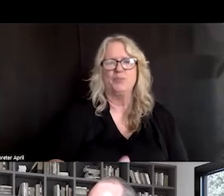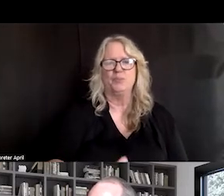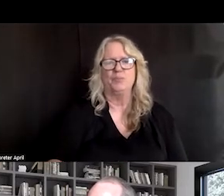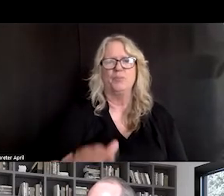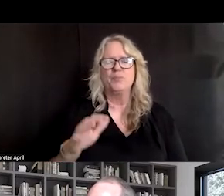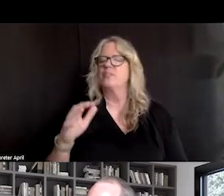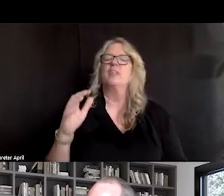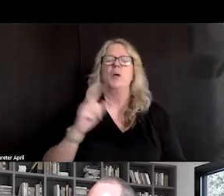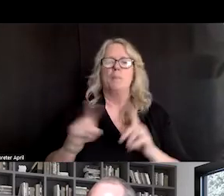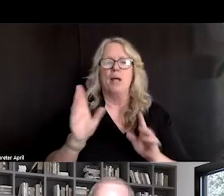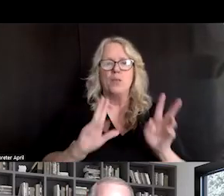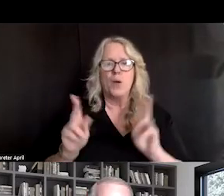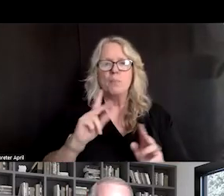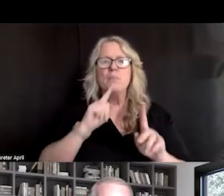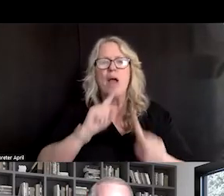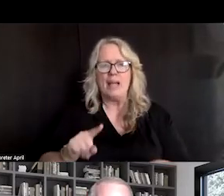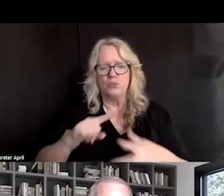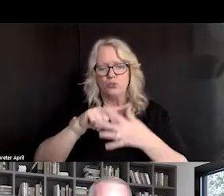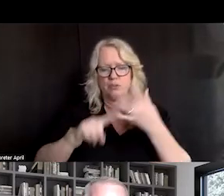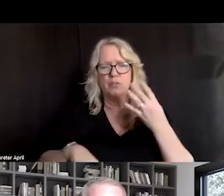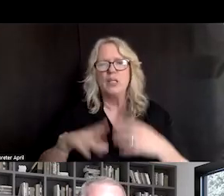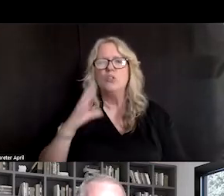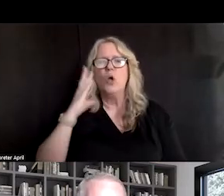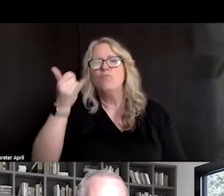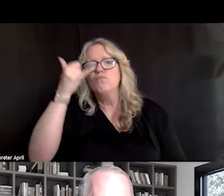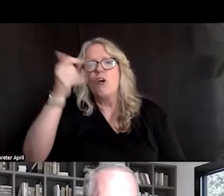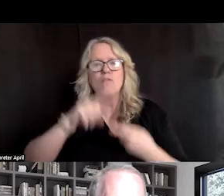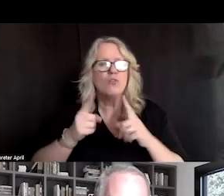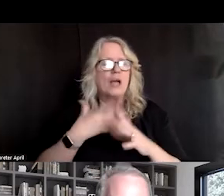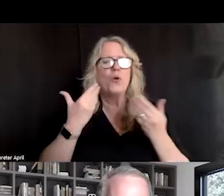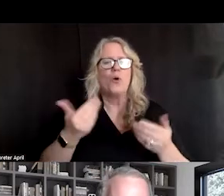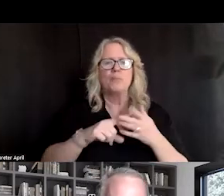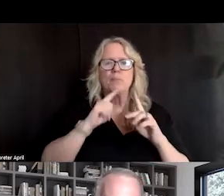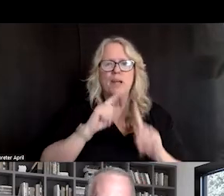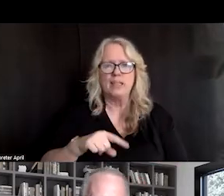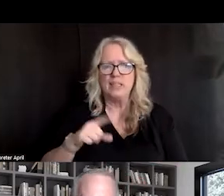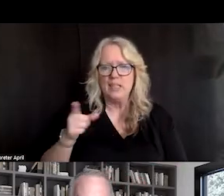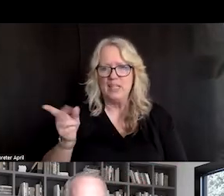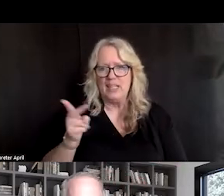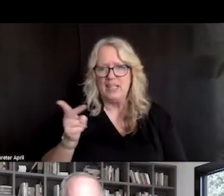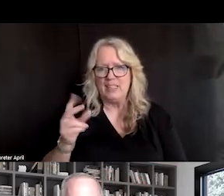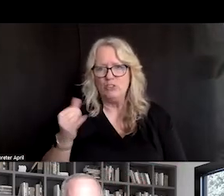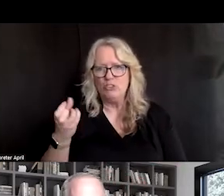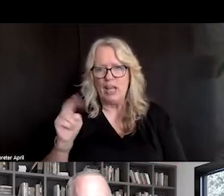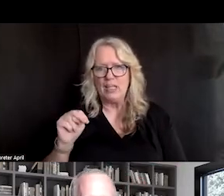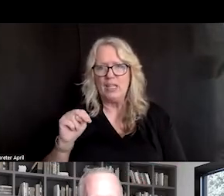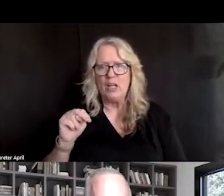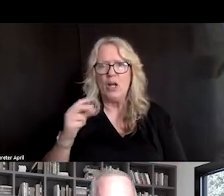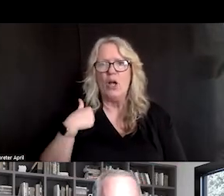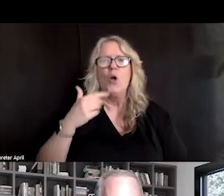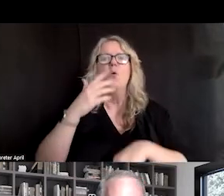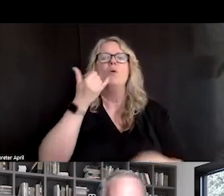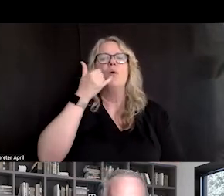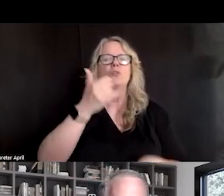there are people answering all of these. So phone a friend or make an answer. Rep Orwell, Jen, what do you think? We would like to call